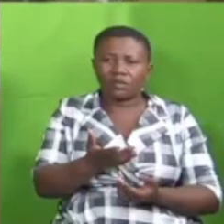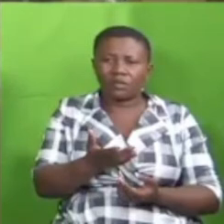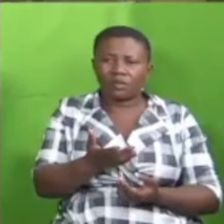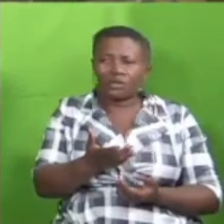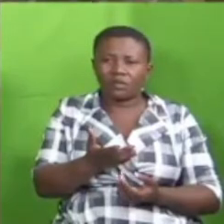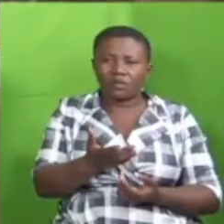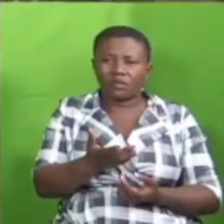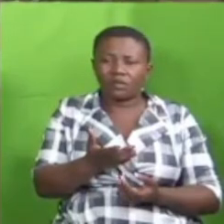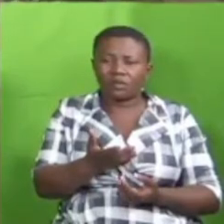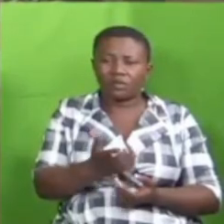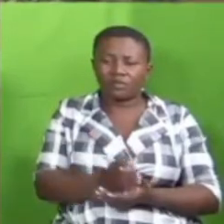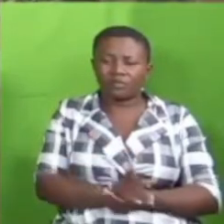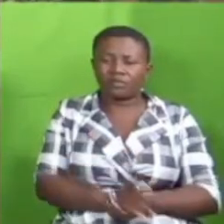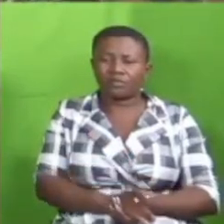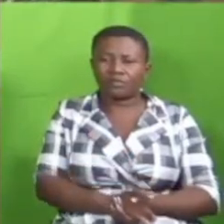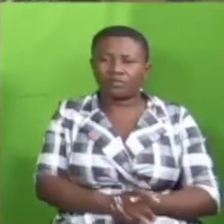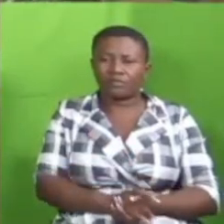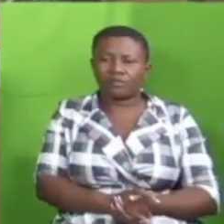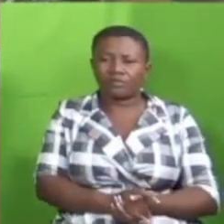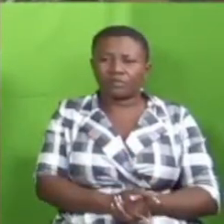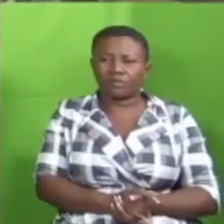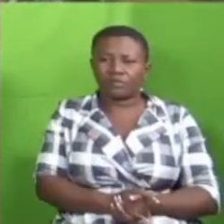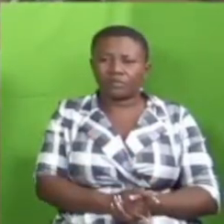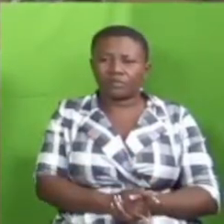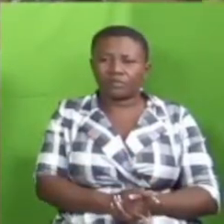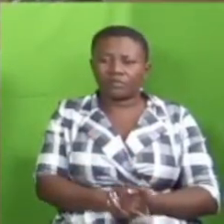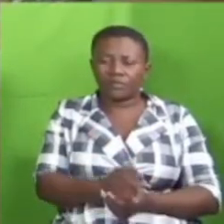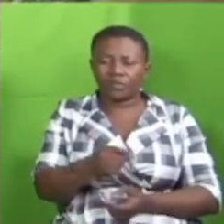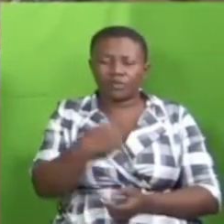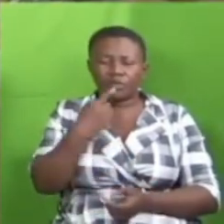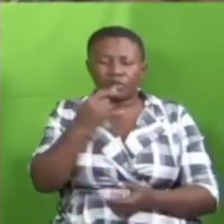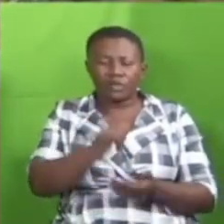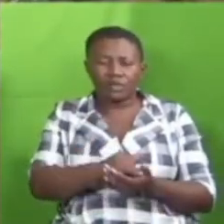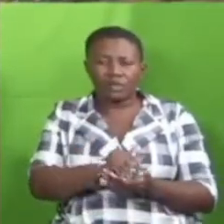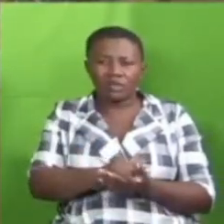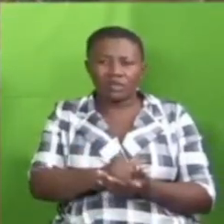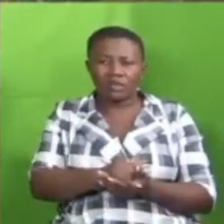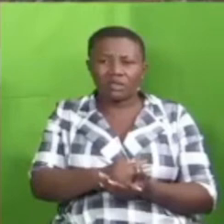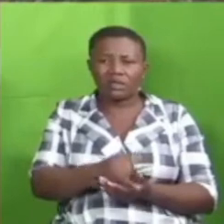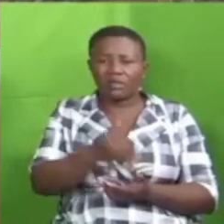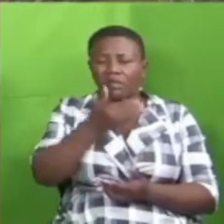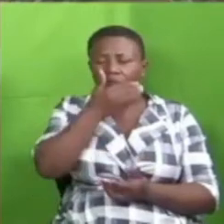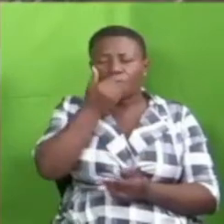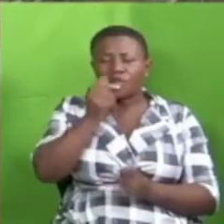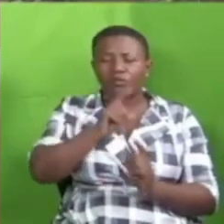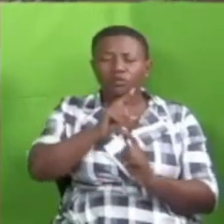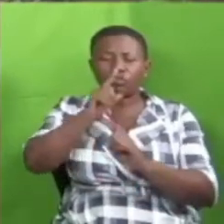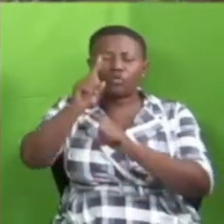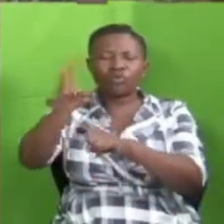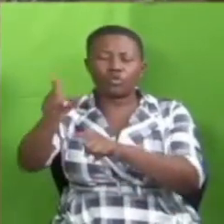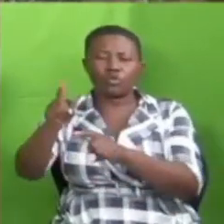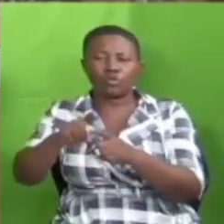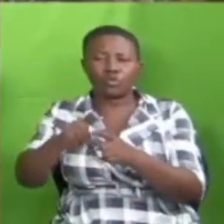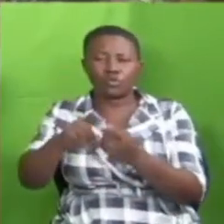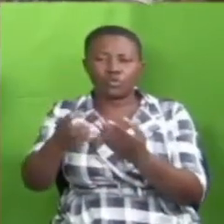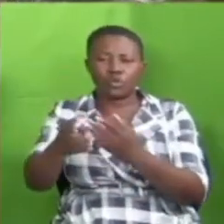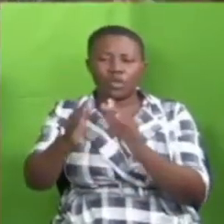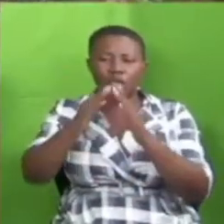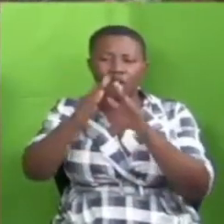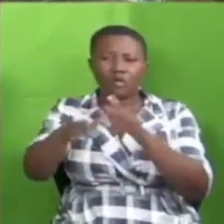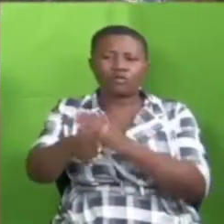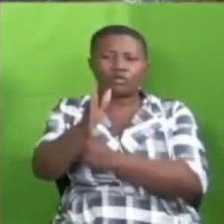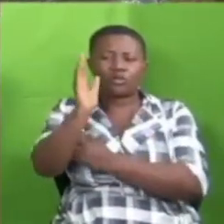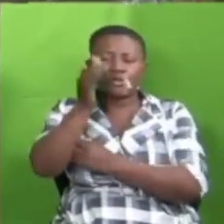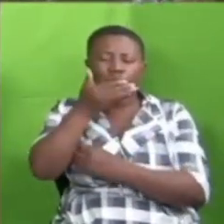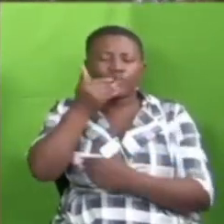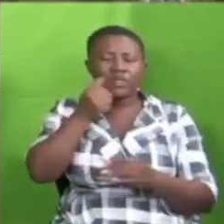entry and having his exit. And we are told in Ecclesiastes that it is better to go to a house of death than to go to a house of birth. And one